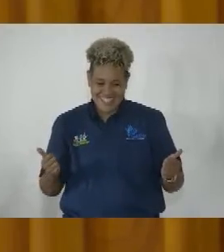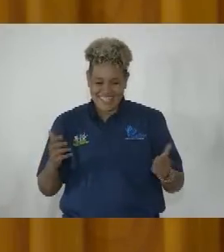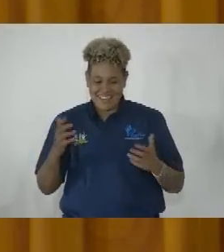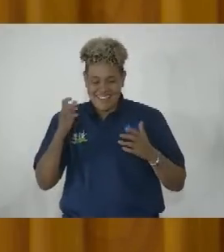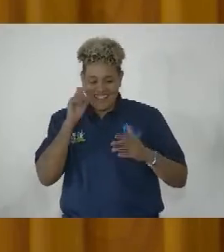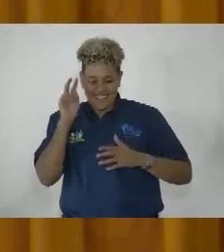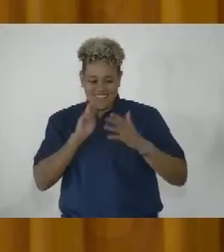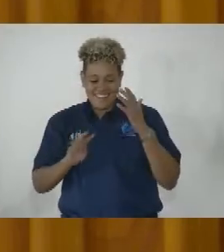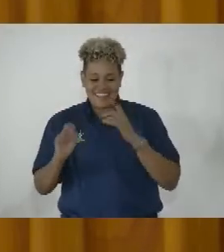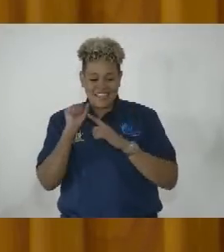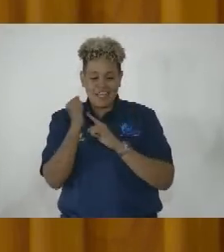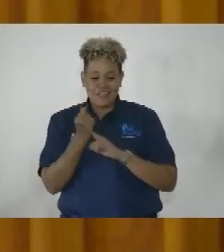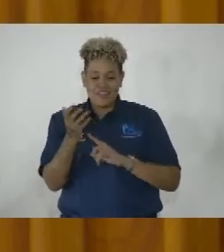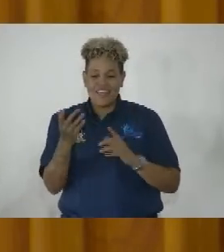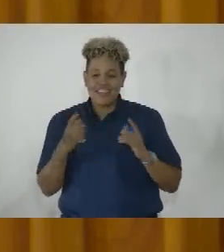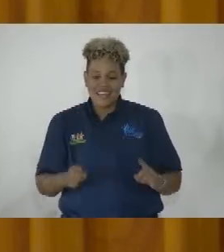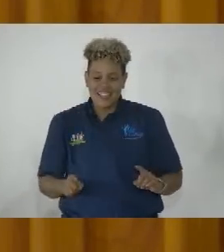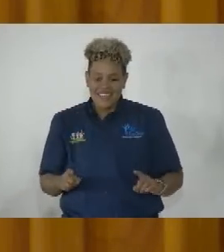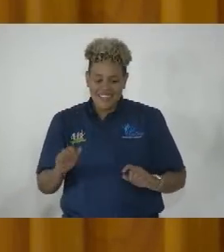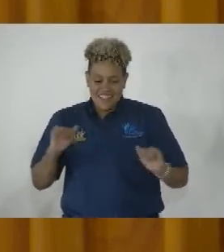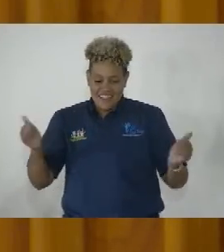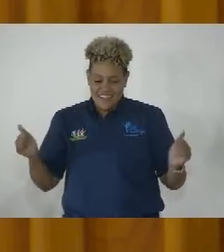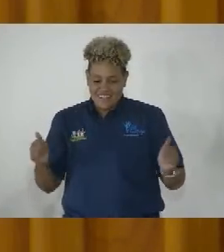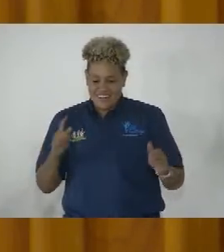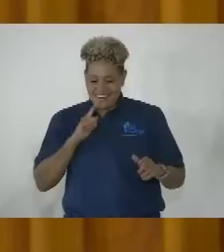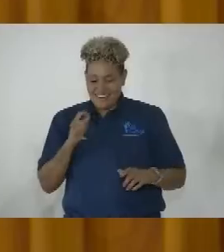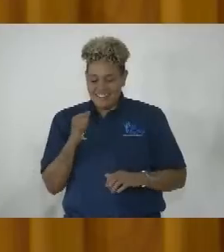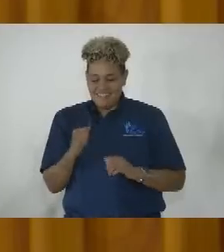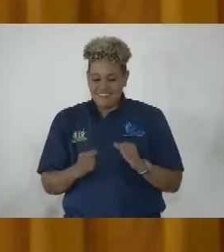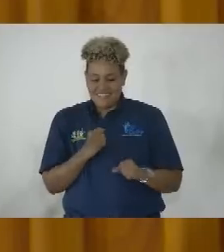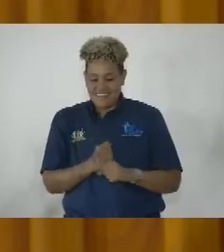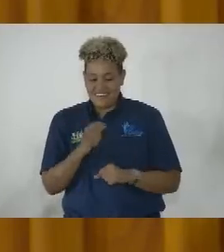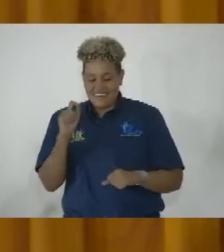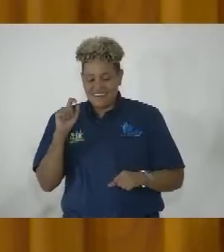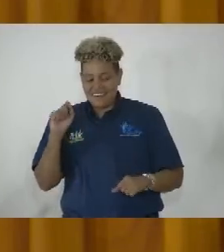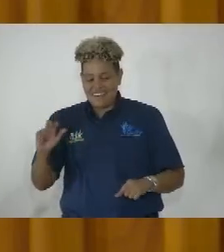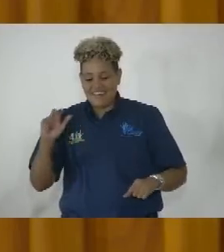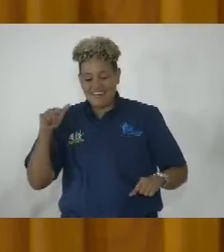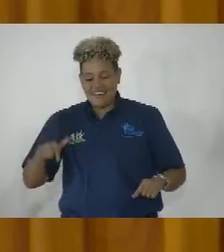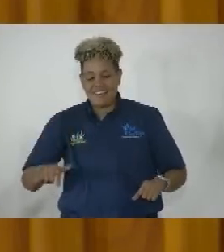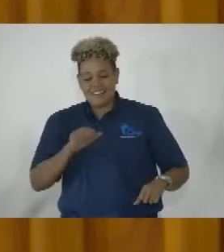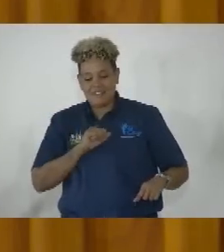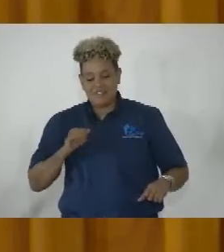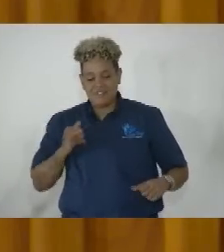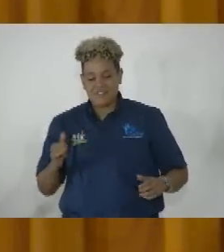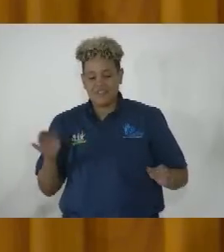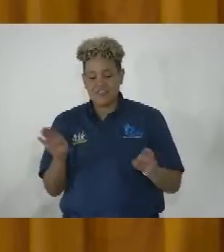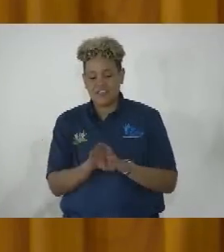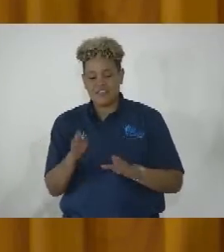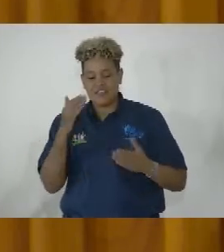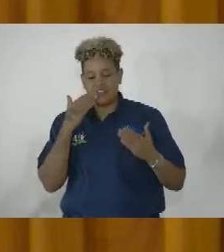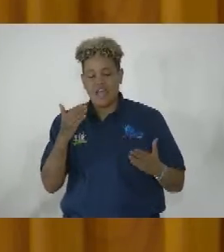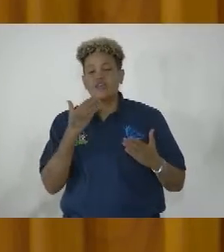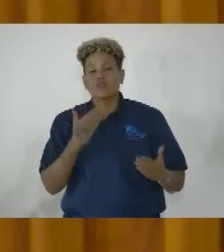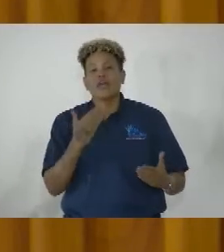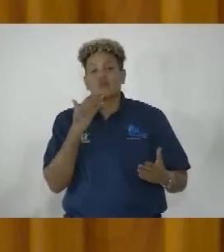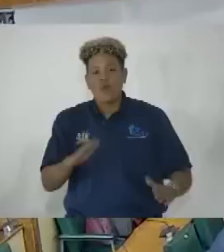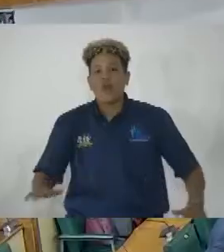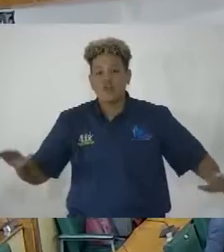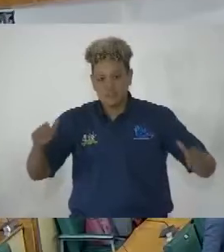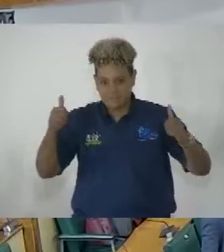unforeseen circumstances in the year of 2023. This Senate now stands adjourned. Thank you very much all.